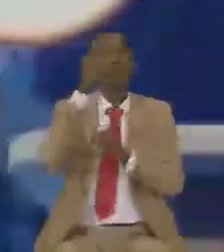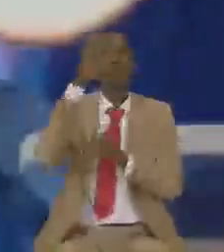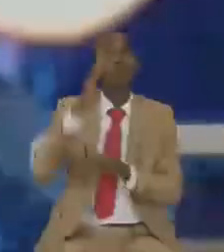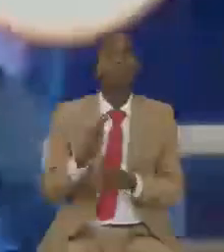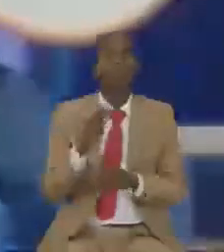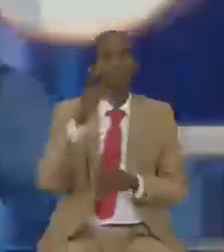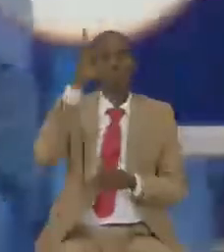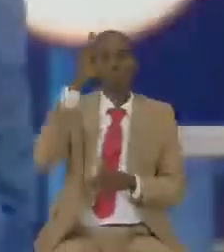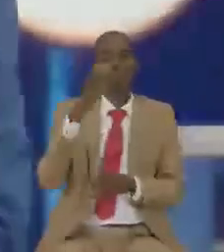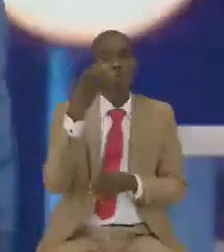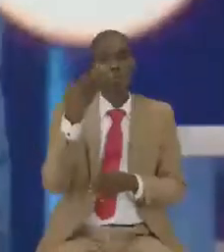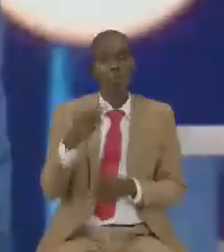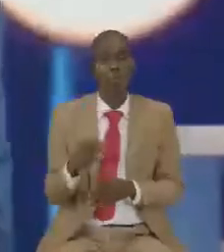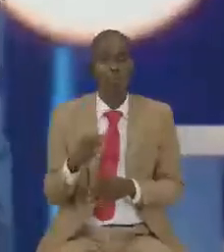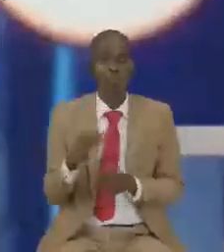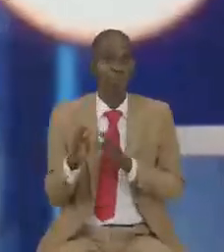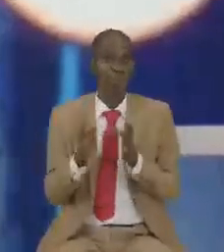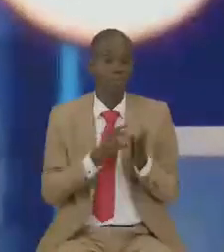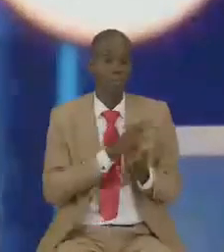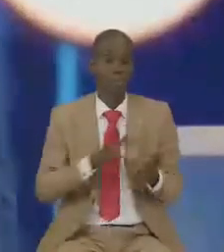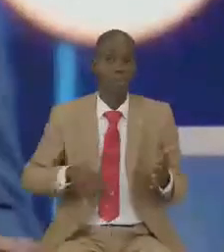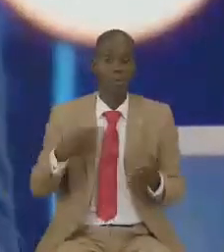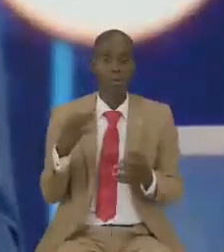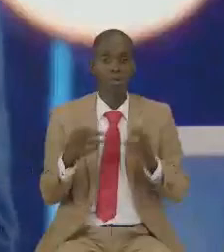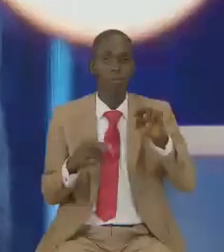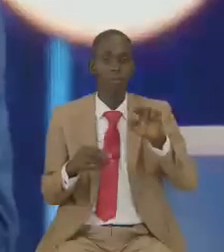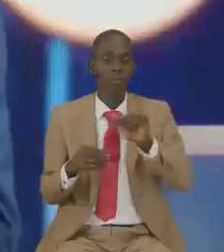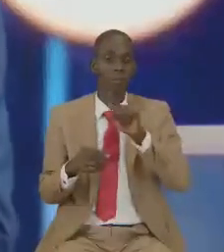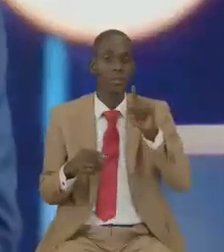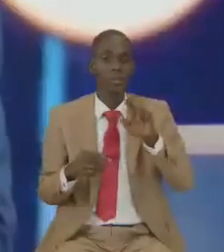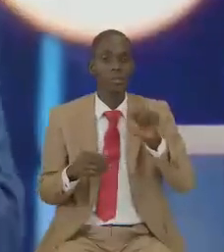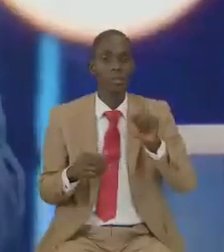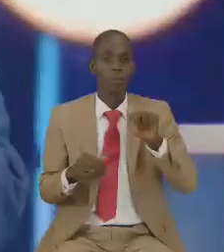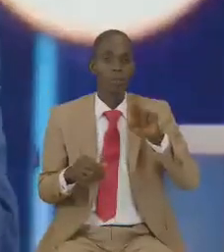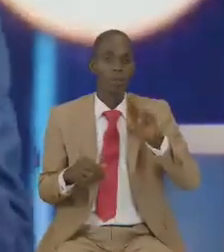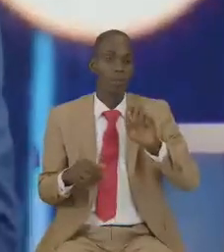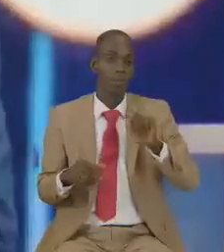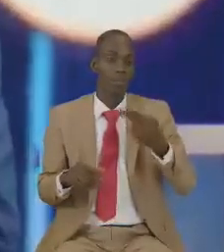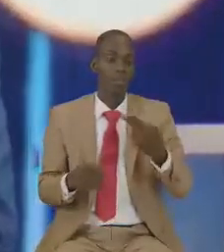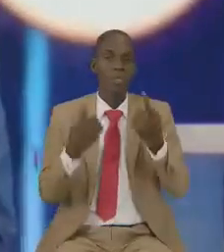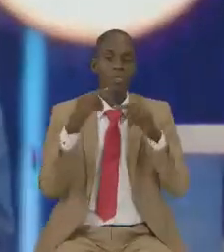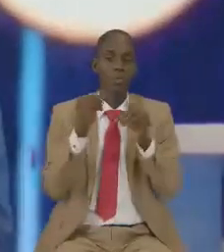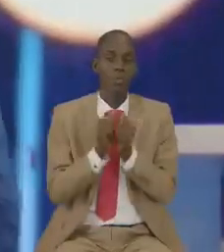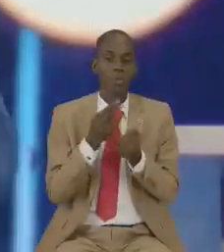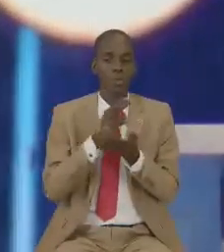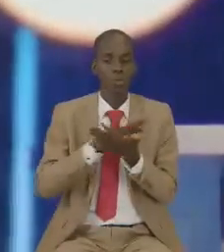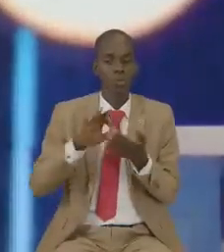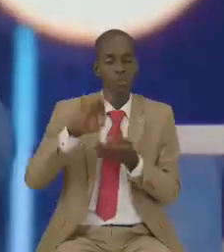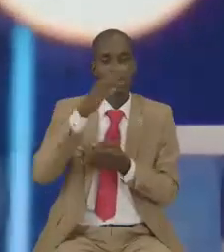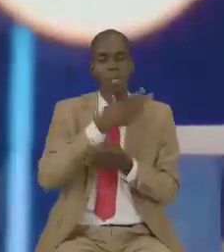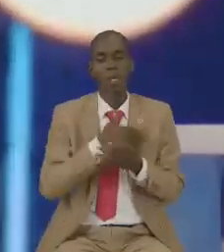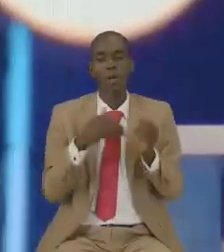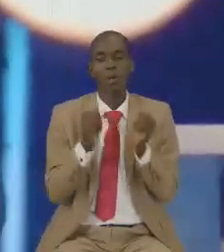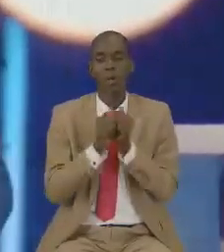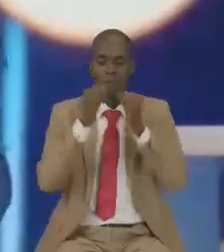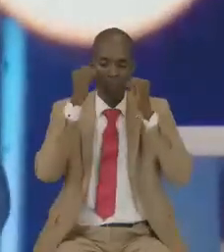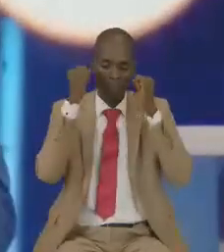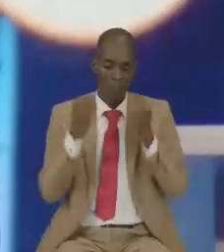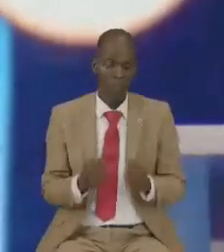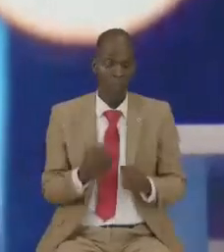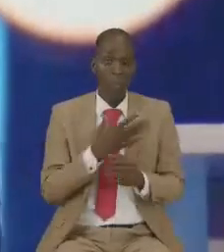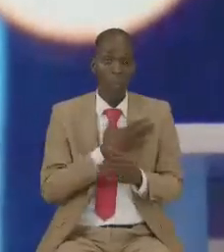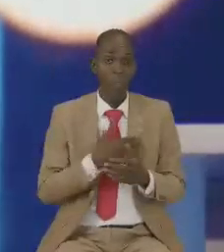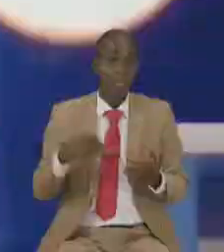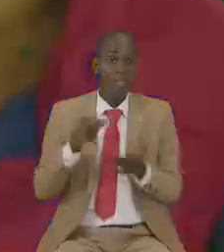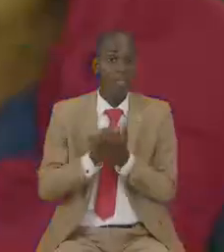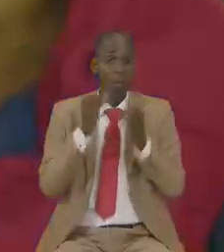Nazareth, with the Holy Ghost and with power. That power was for